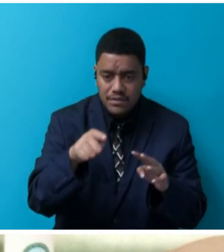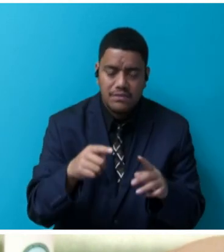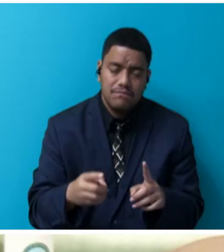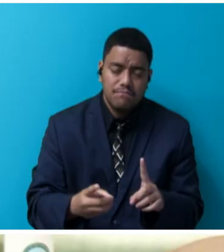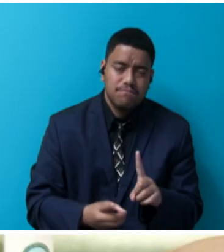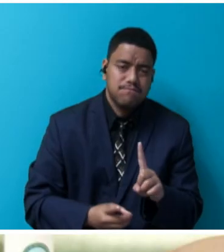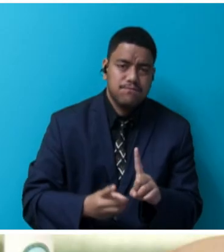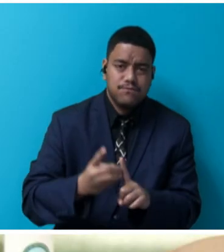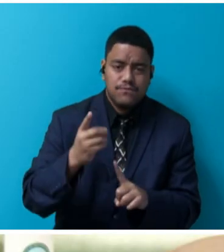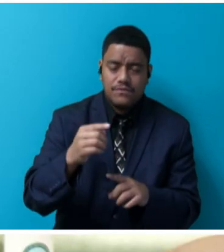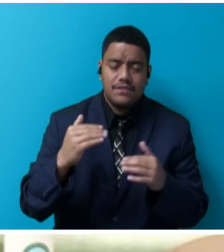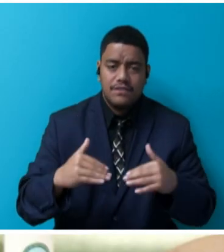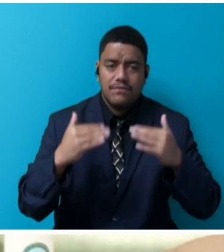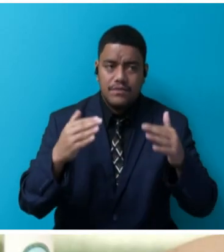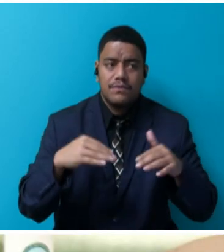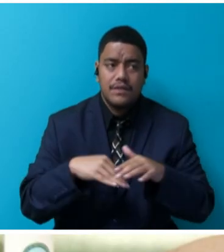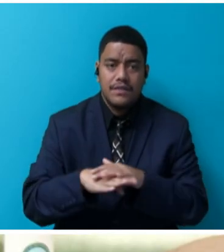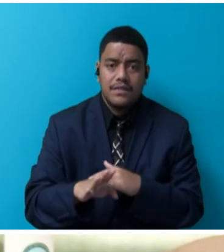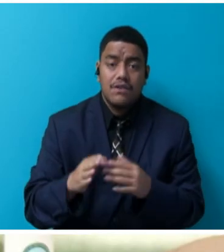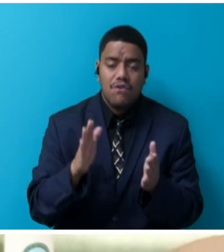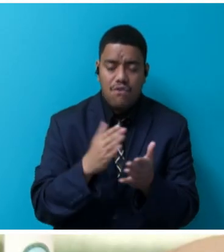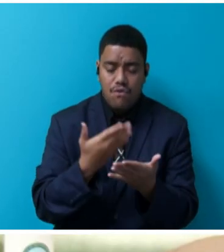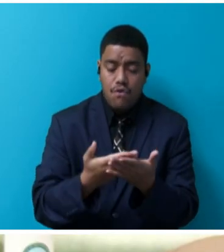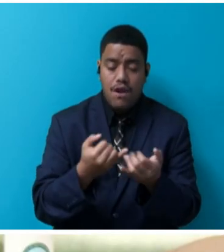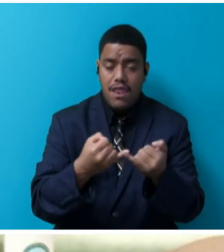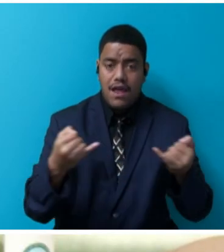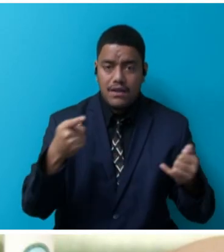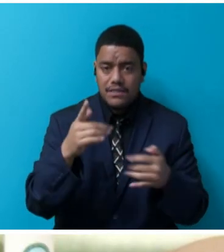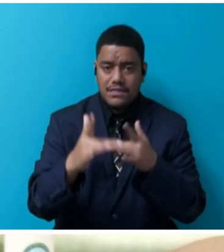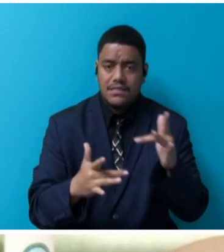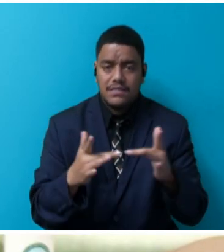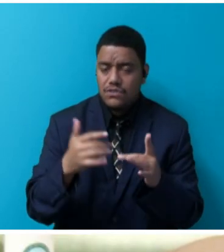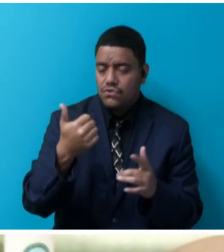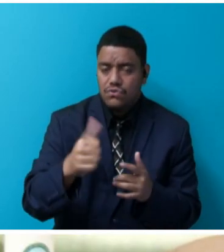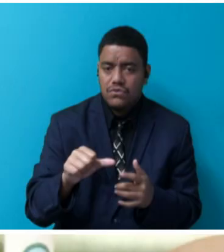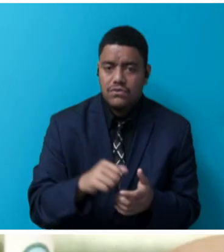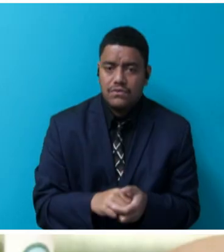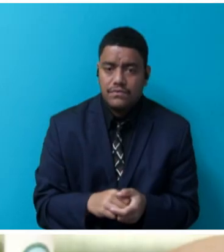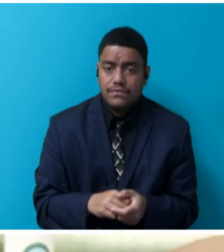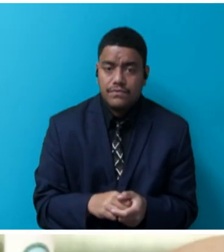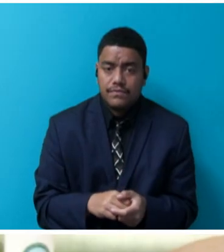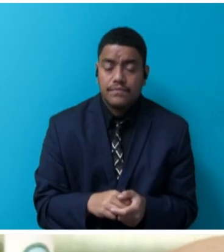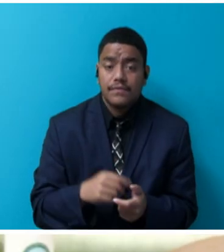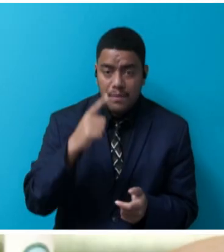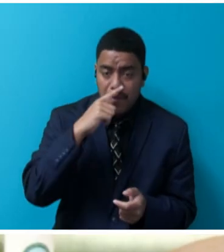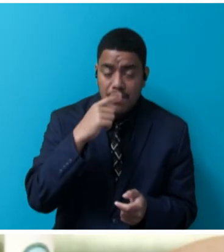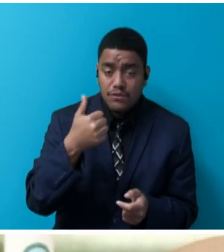technological advancement, particularly in online platforms. These have brought social benefits